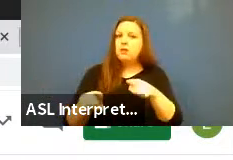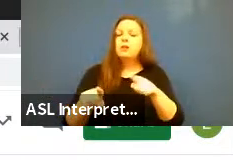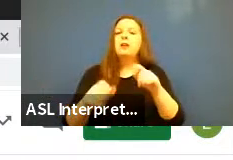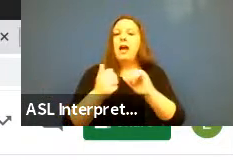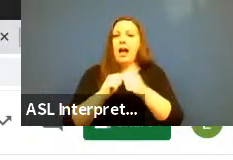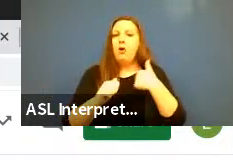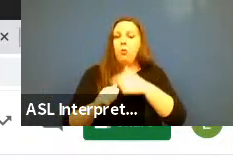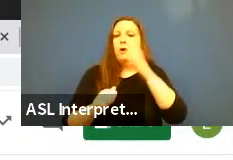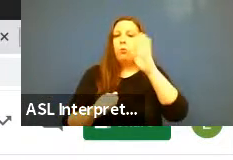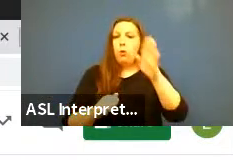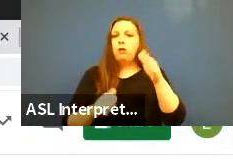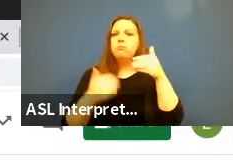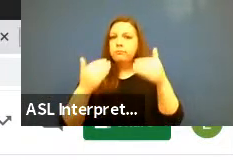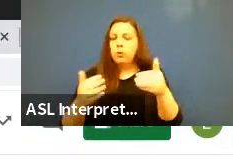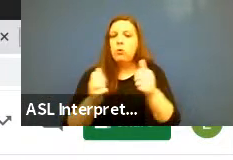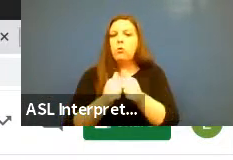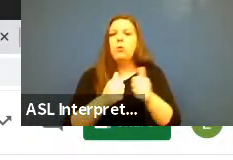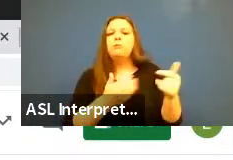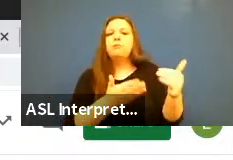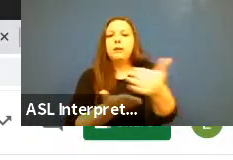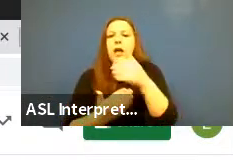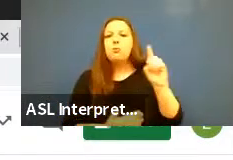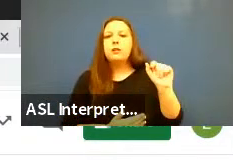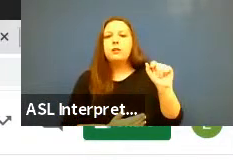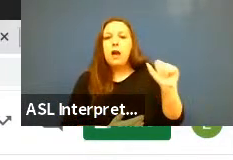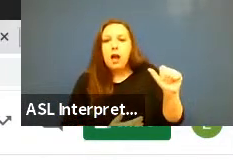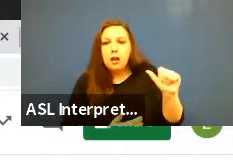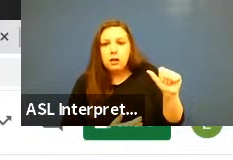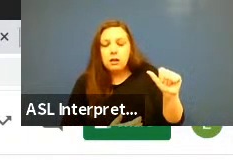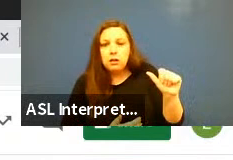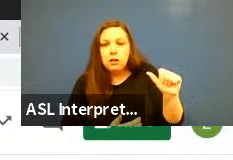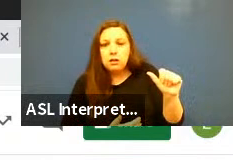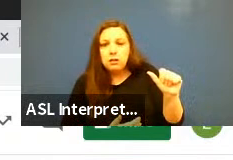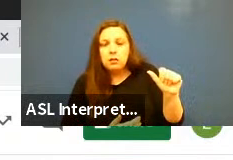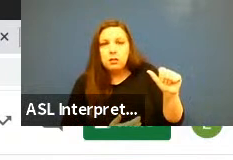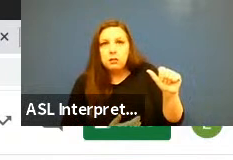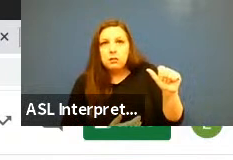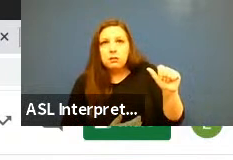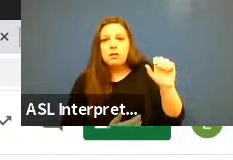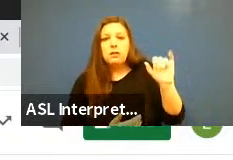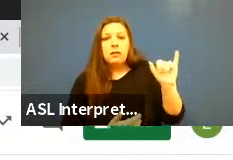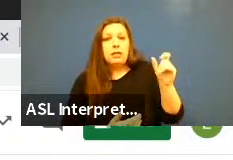with gathering this data. And this is a long-term